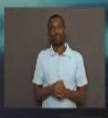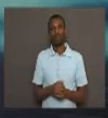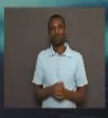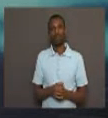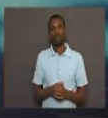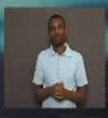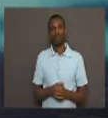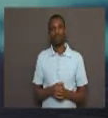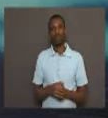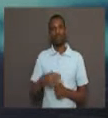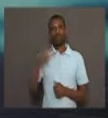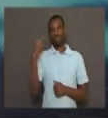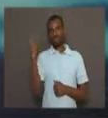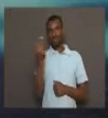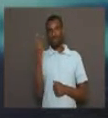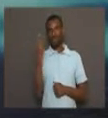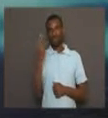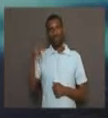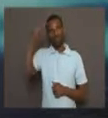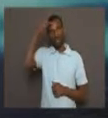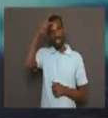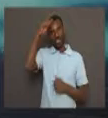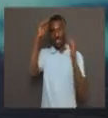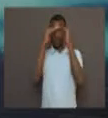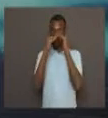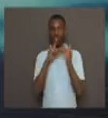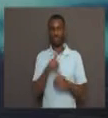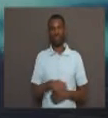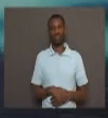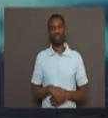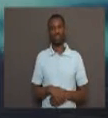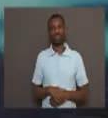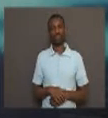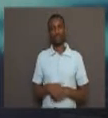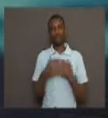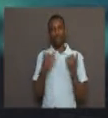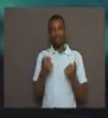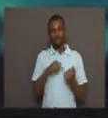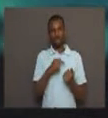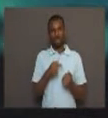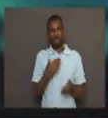The first question relates to the use of Planck's equation.